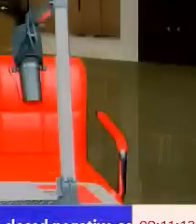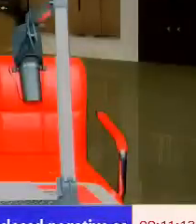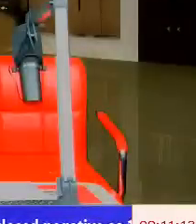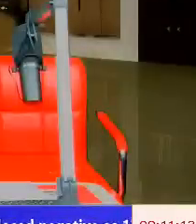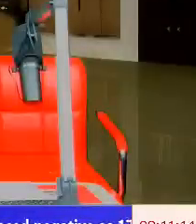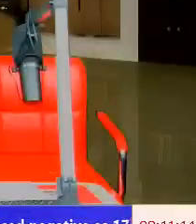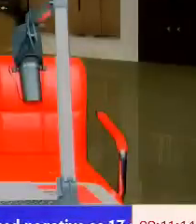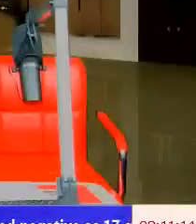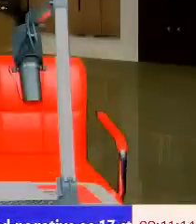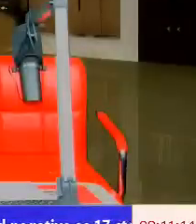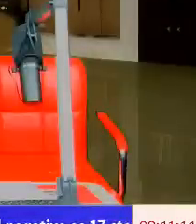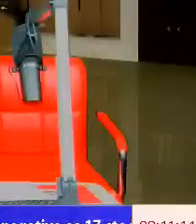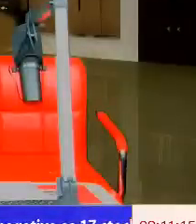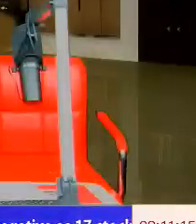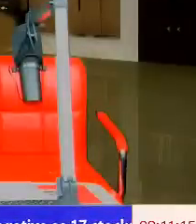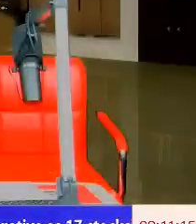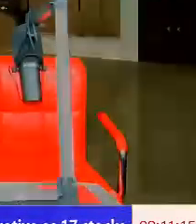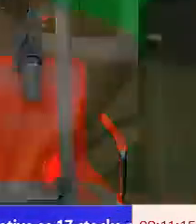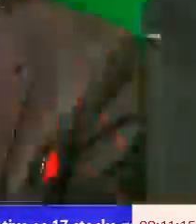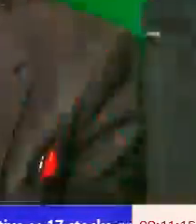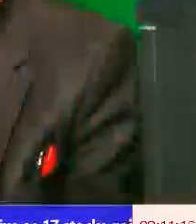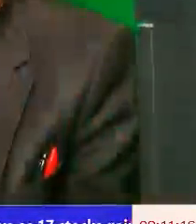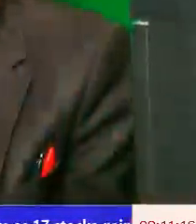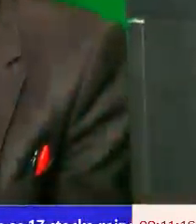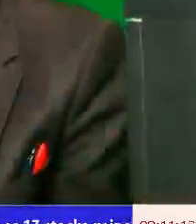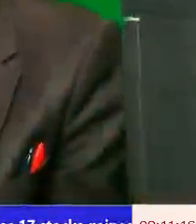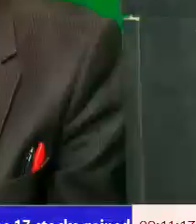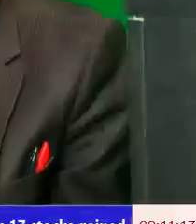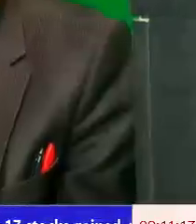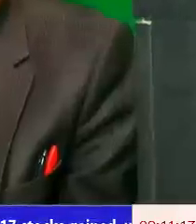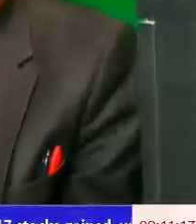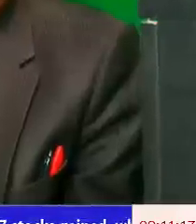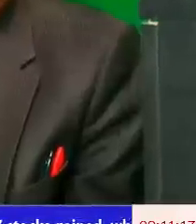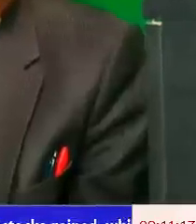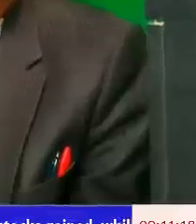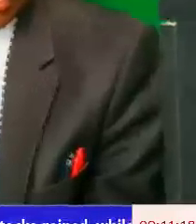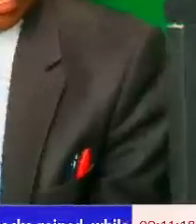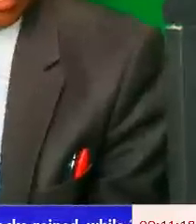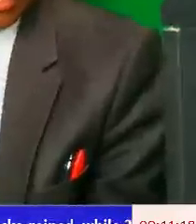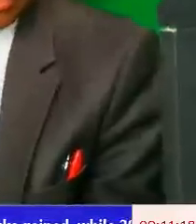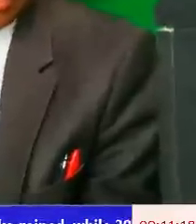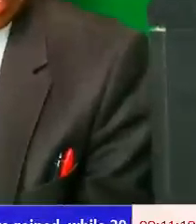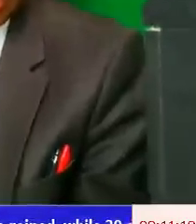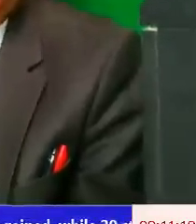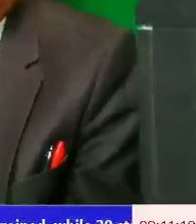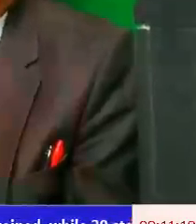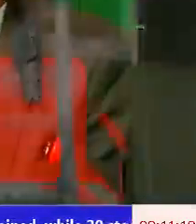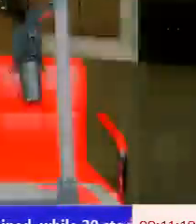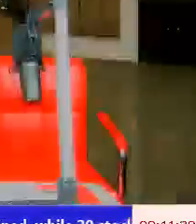Your phone be like native doctor amulet, like they take a rubber band, right, bind them.